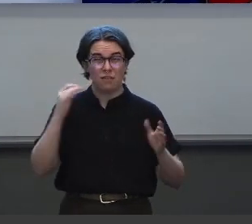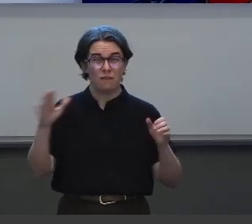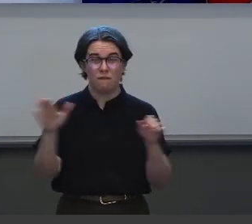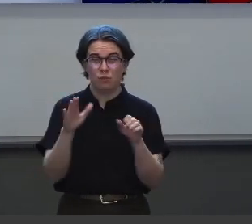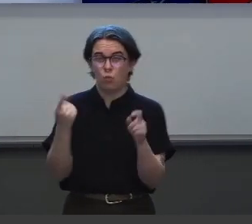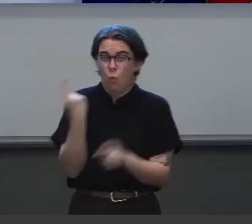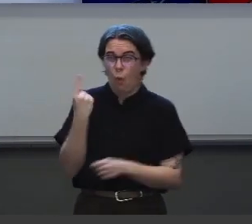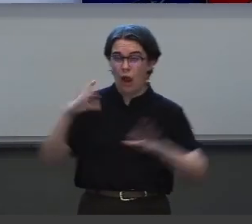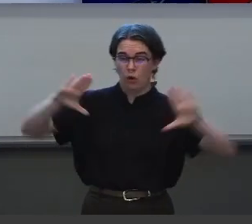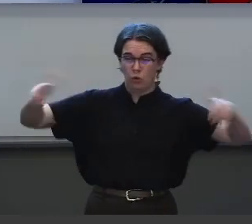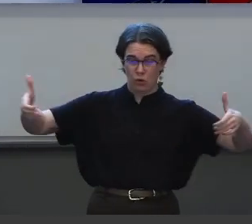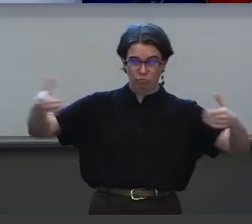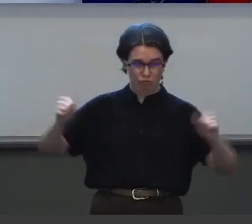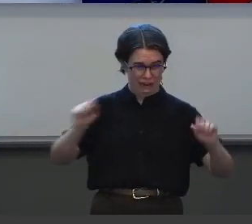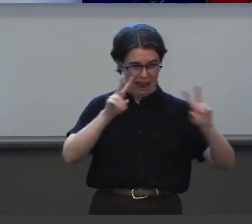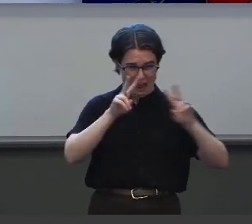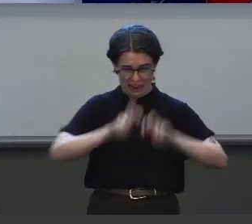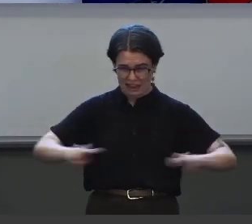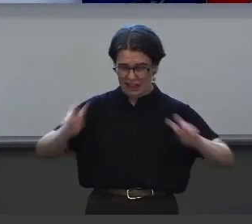group.